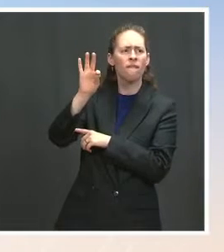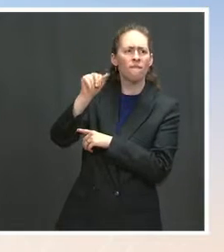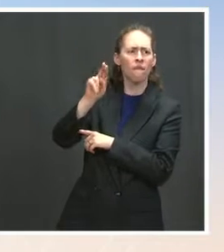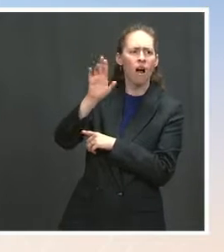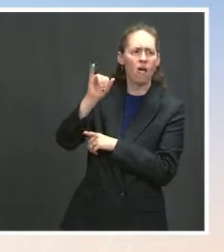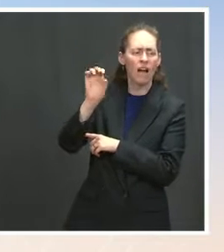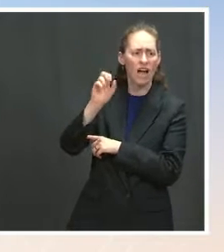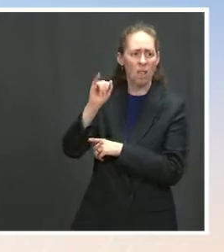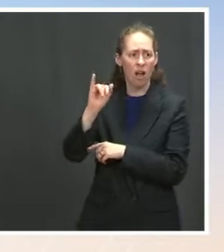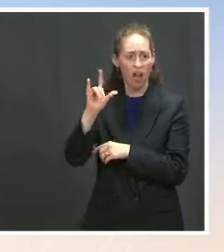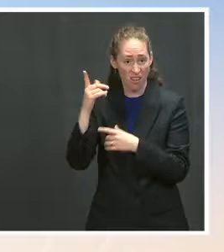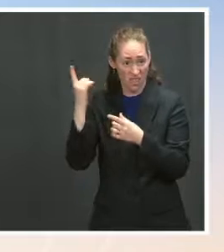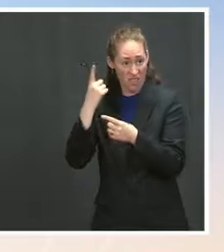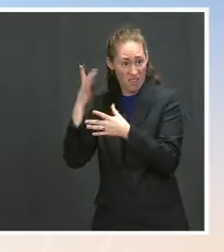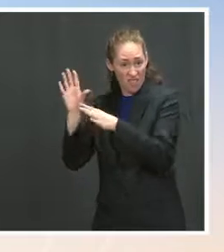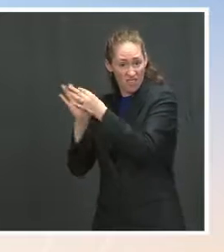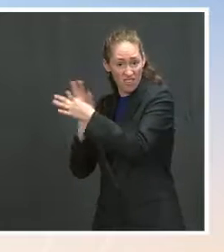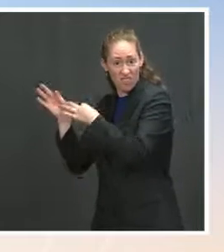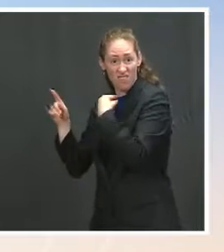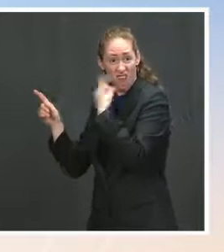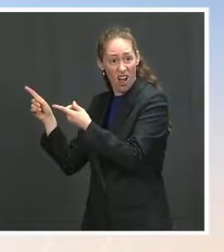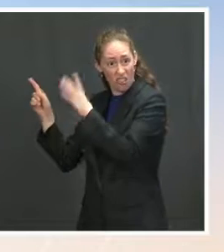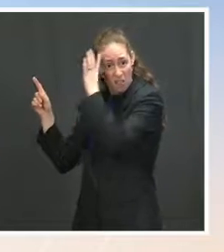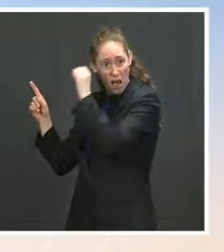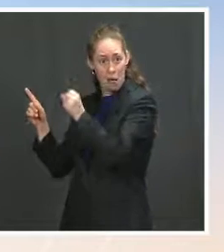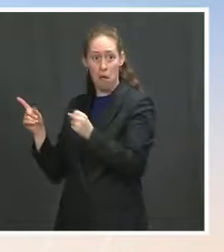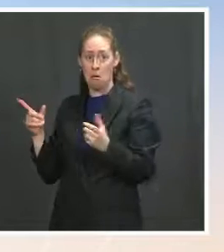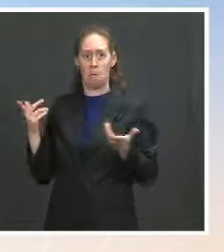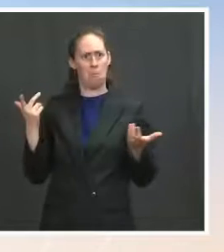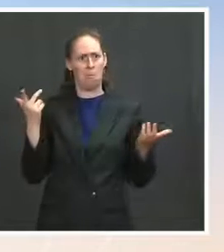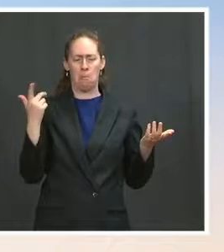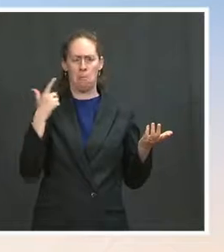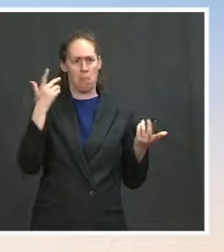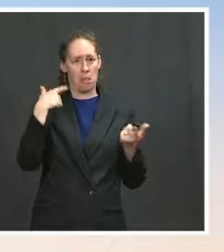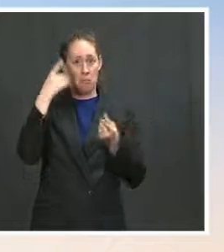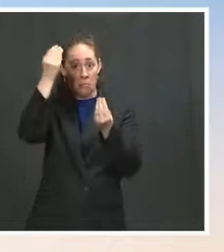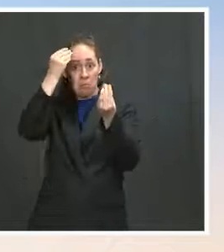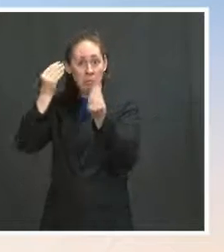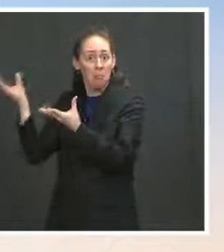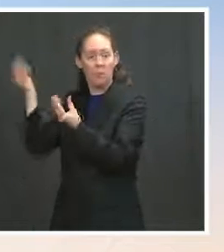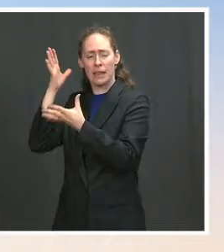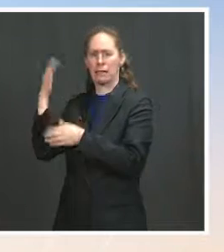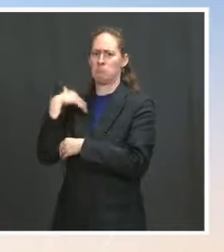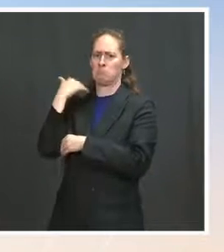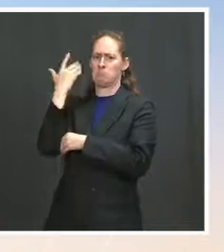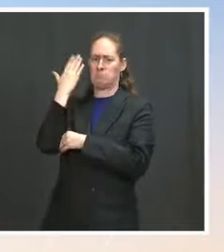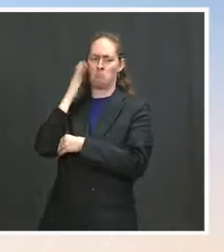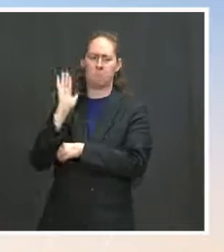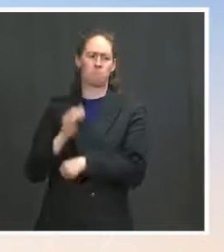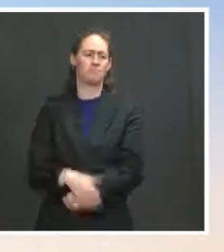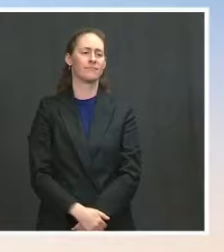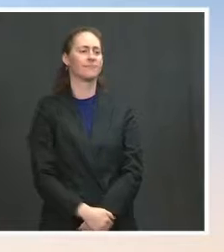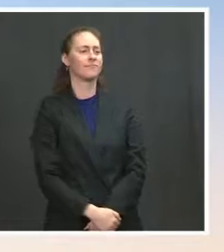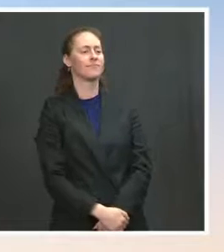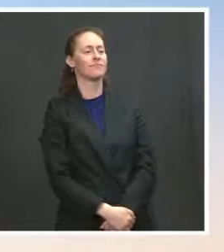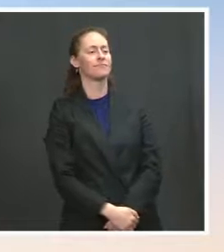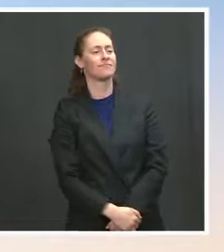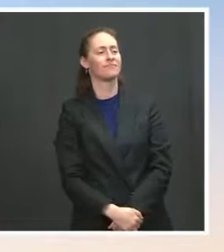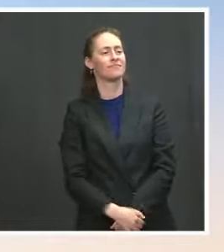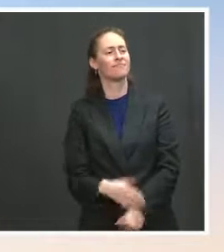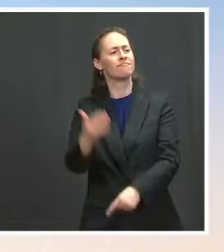reported emails. And then, given that there were some things that Fauci said privately that